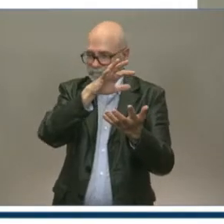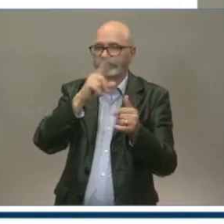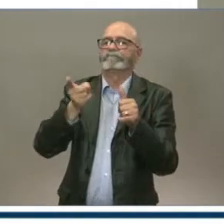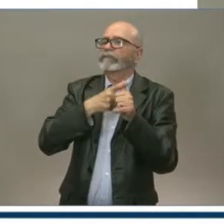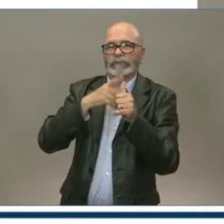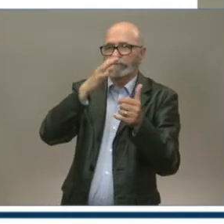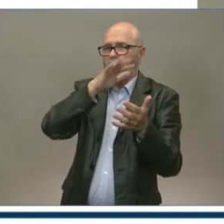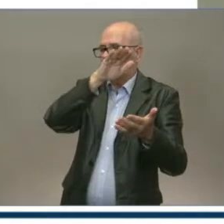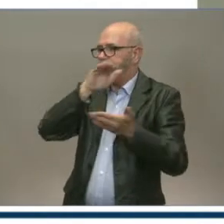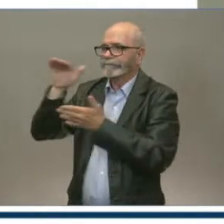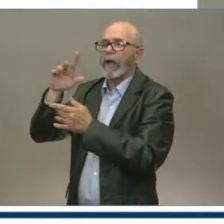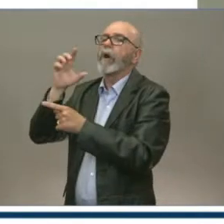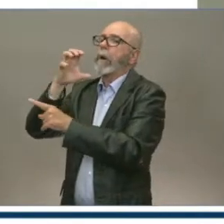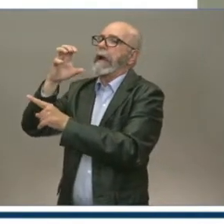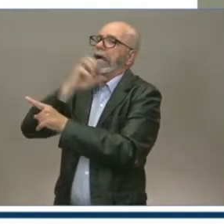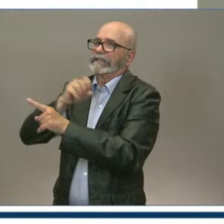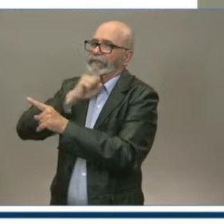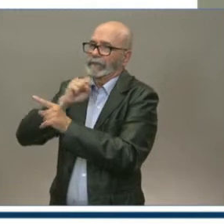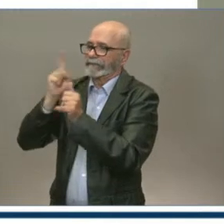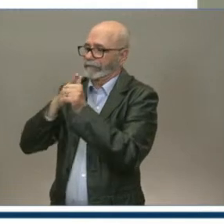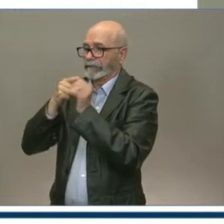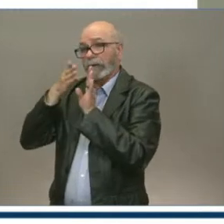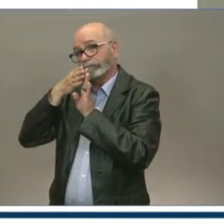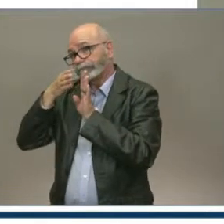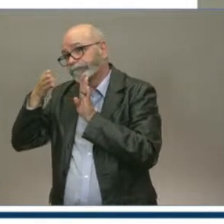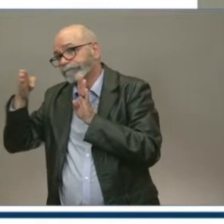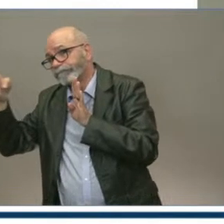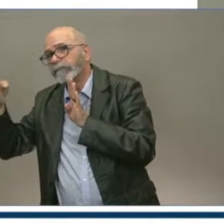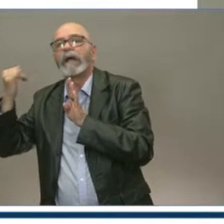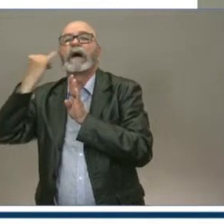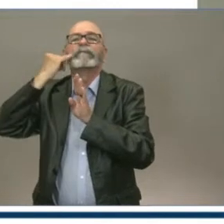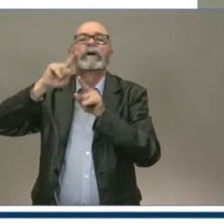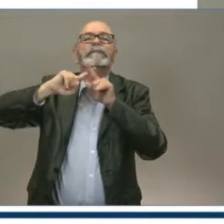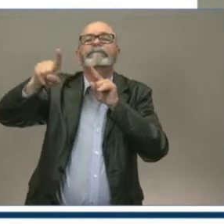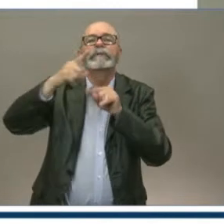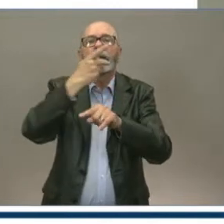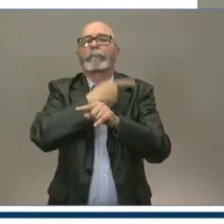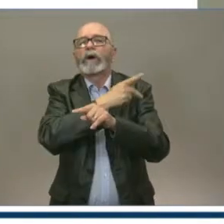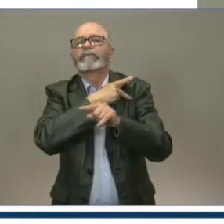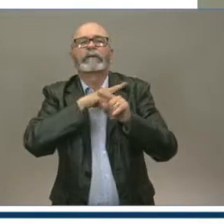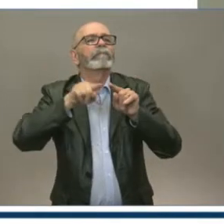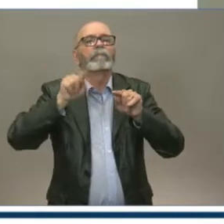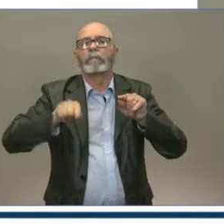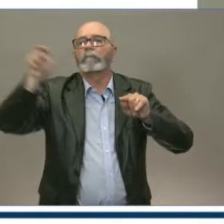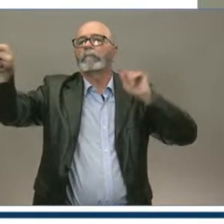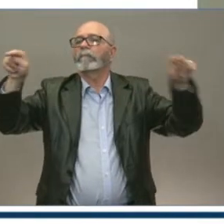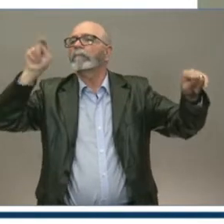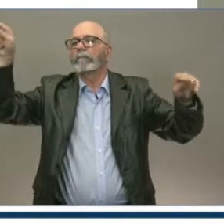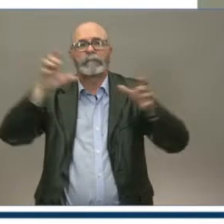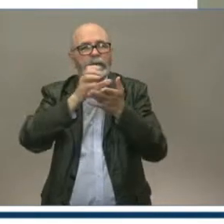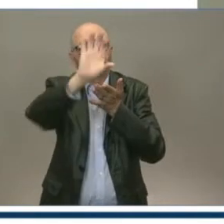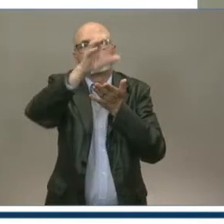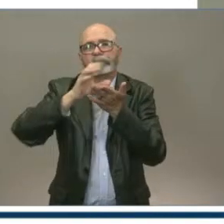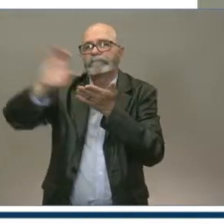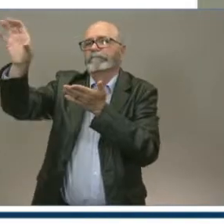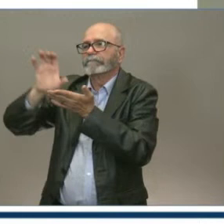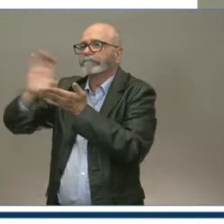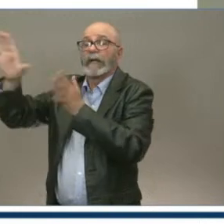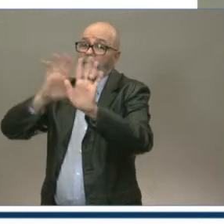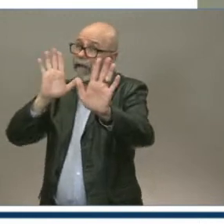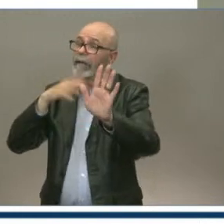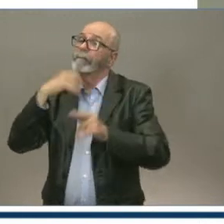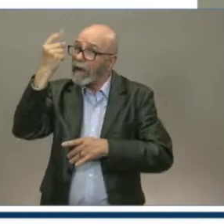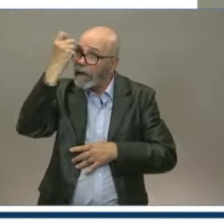estimates, and we're rotating shipments between different parts of the province. Our goal is to make sure that we're building